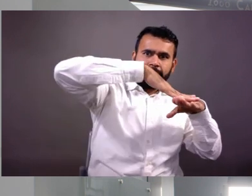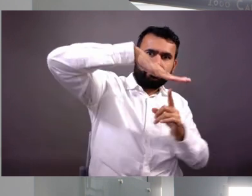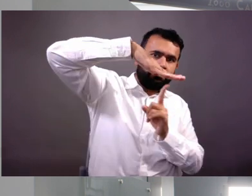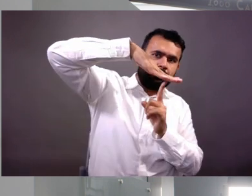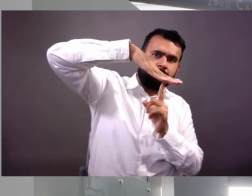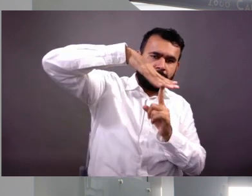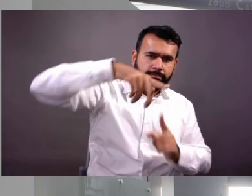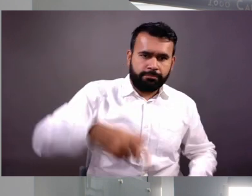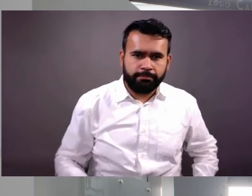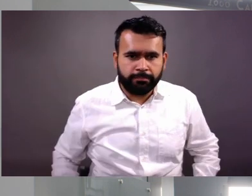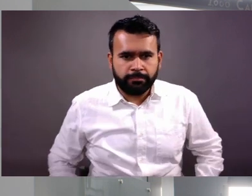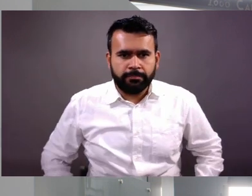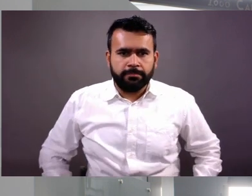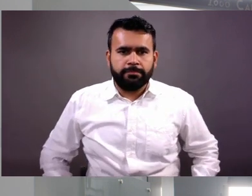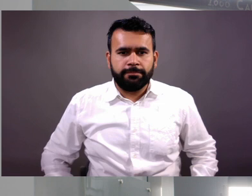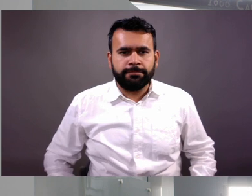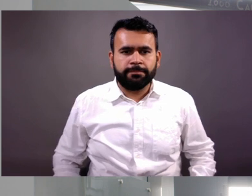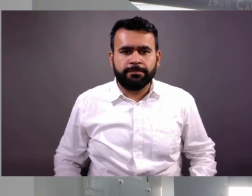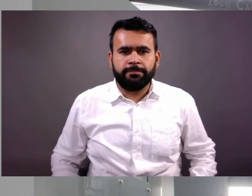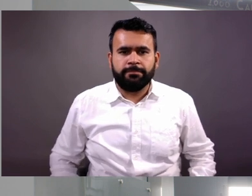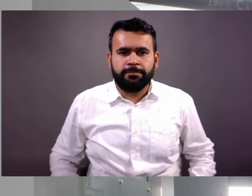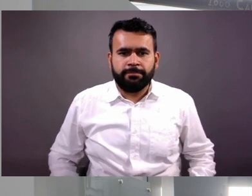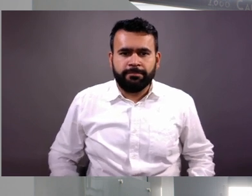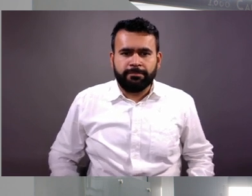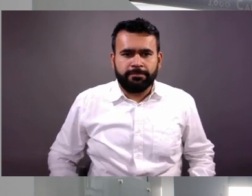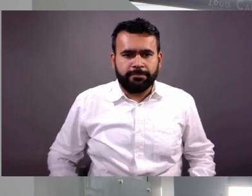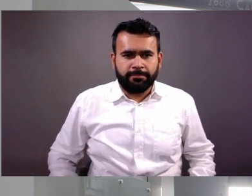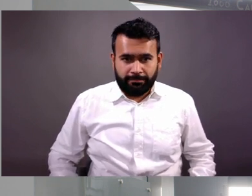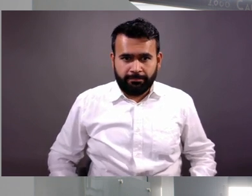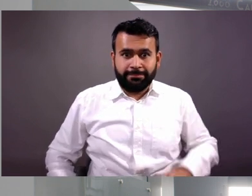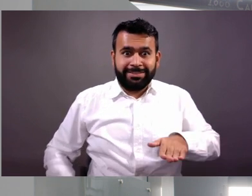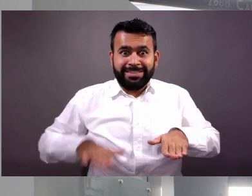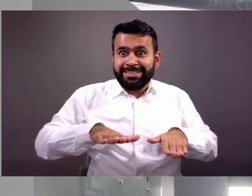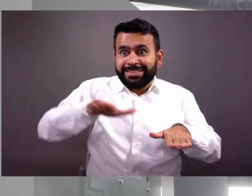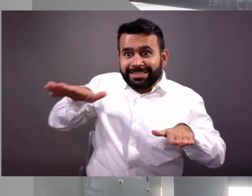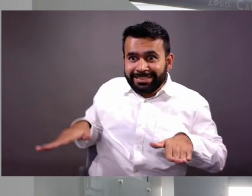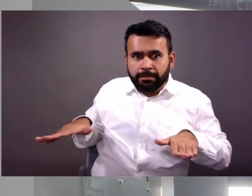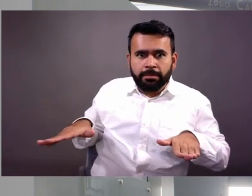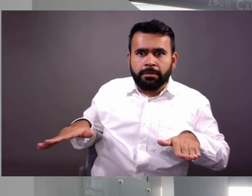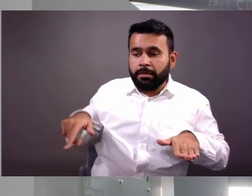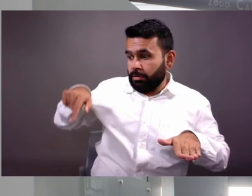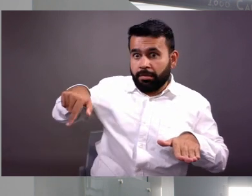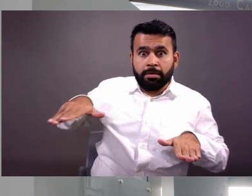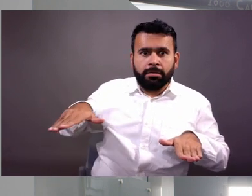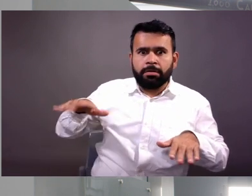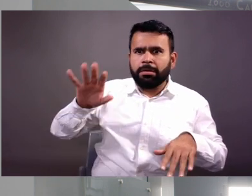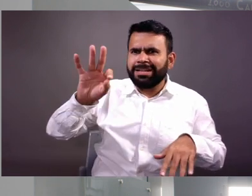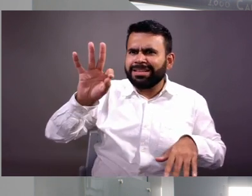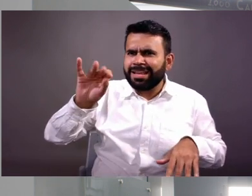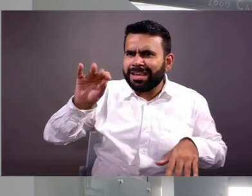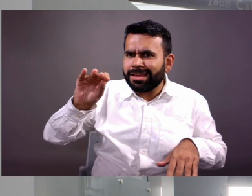Your left foot's a little bit more on an angle this time rather than dead straight. So if I'm going to go straight on and I'm going to step out, it's going to turn a little